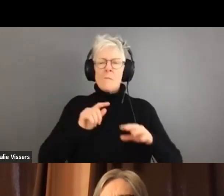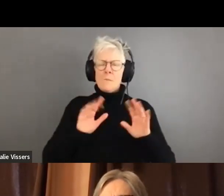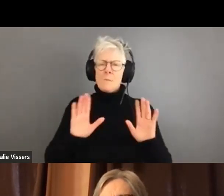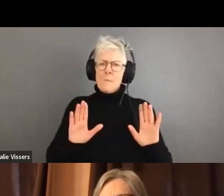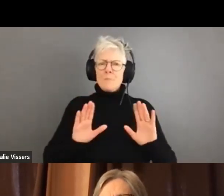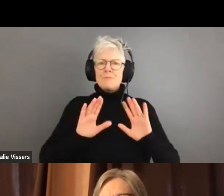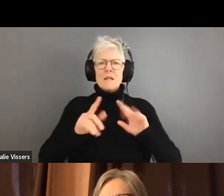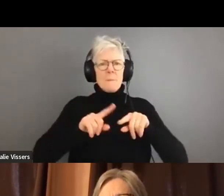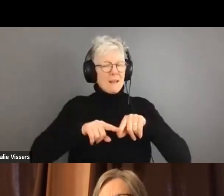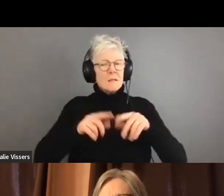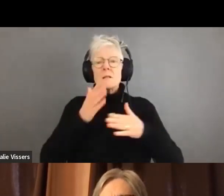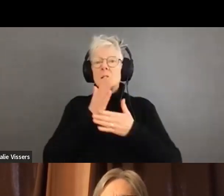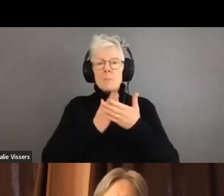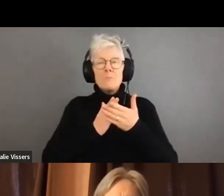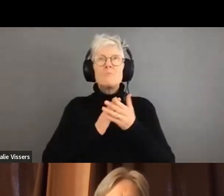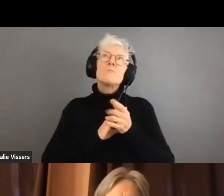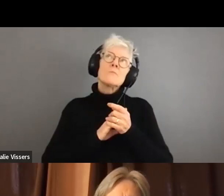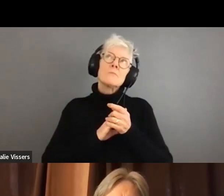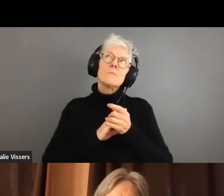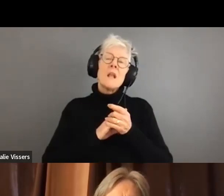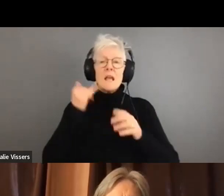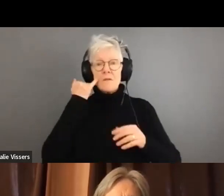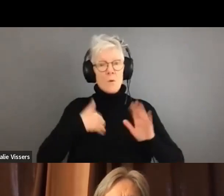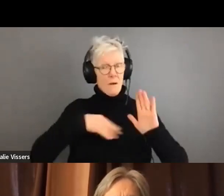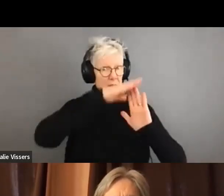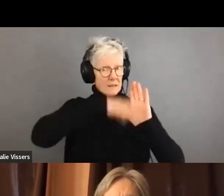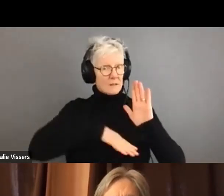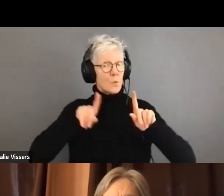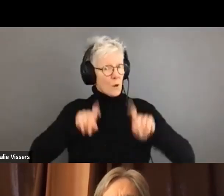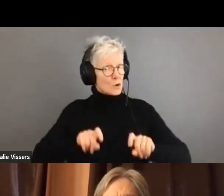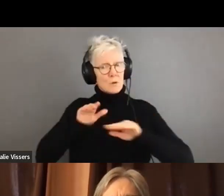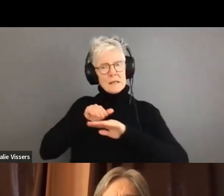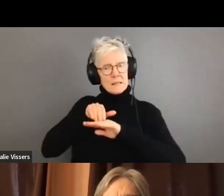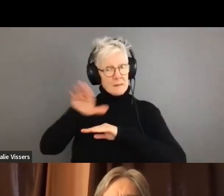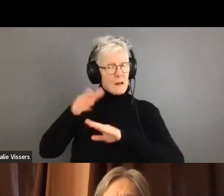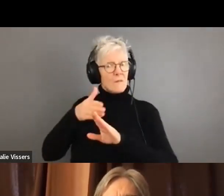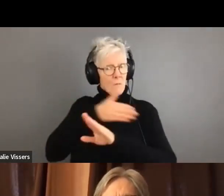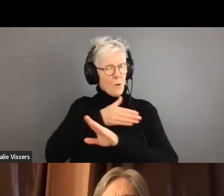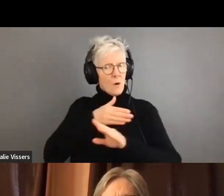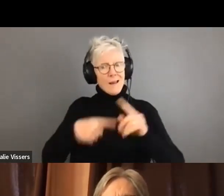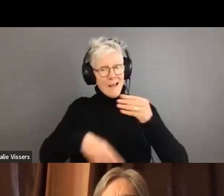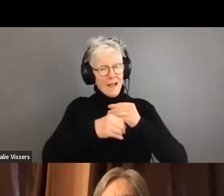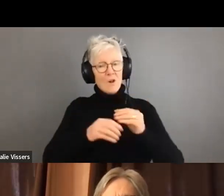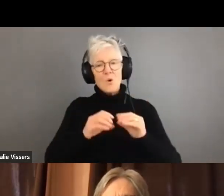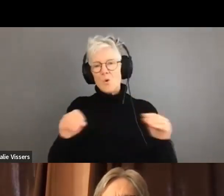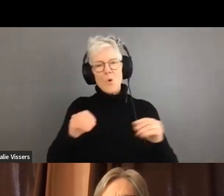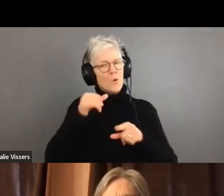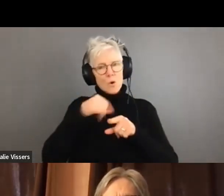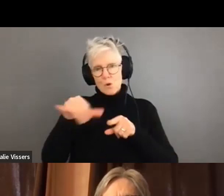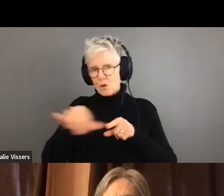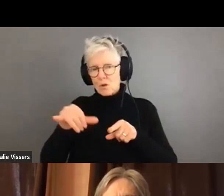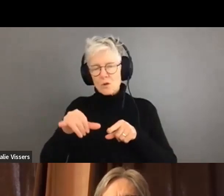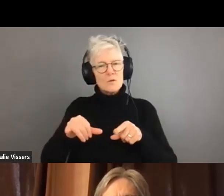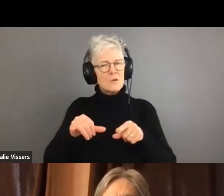do this if you're doing a show. You can send, again, if you have a list of questions or you want to send out some questions, you can say, hey, no cursing or